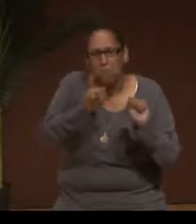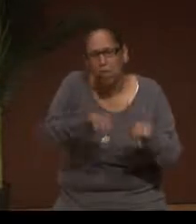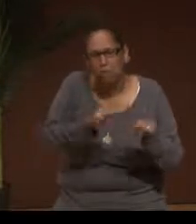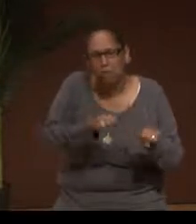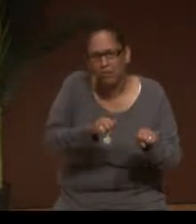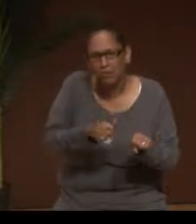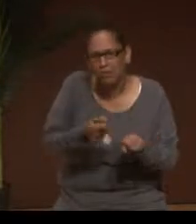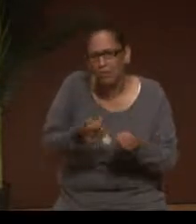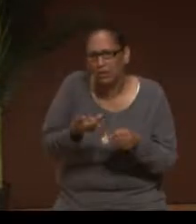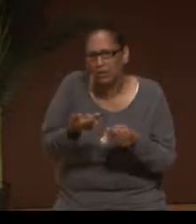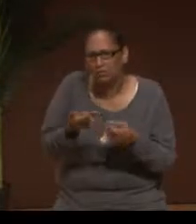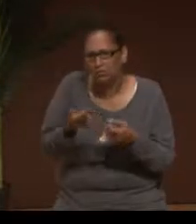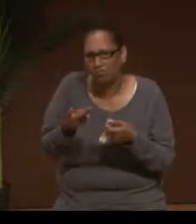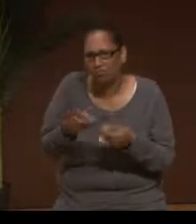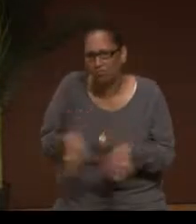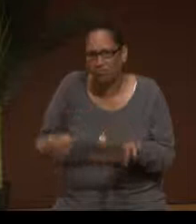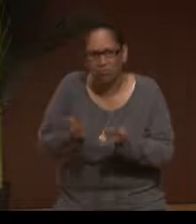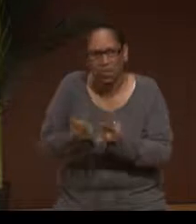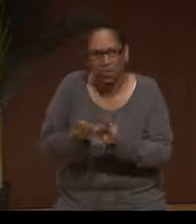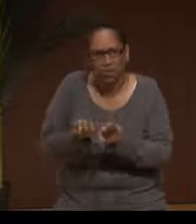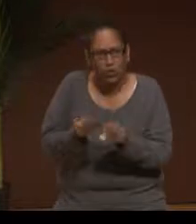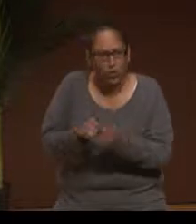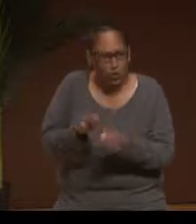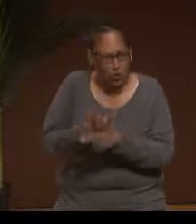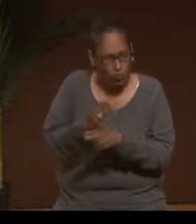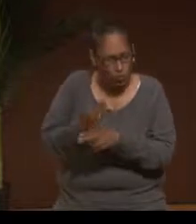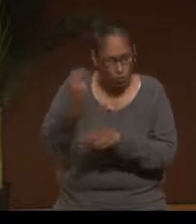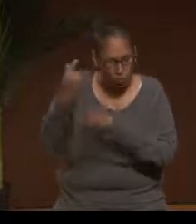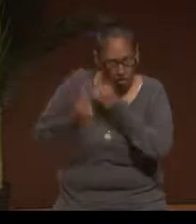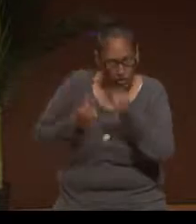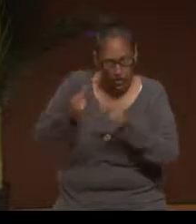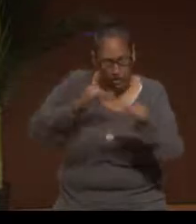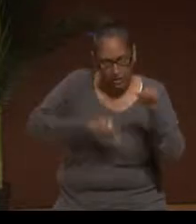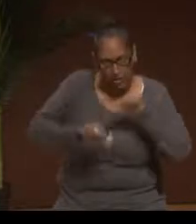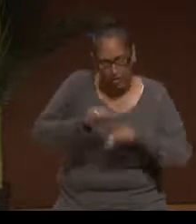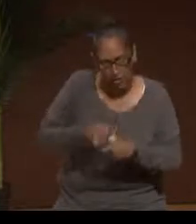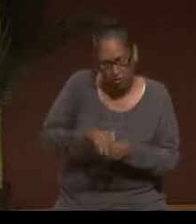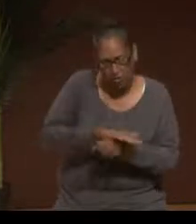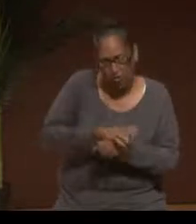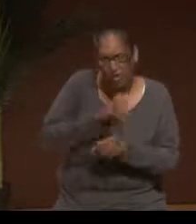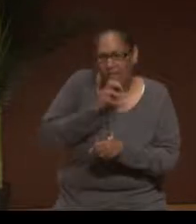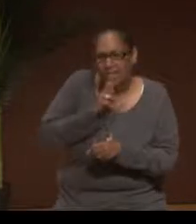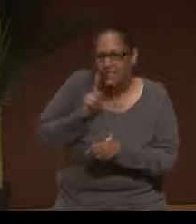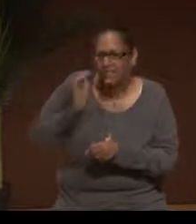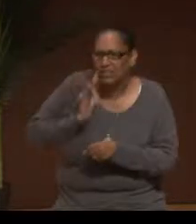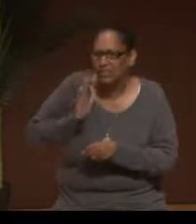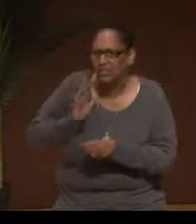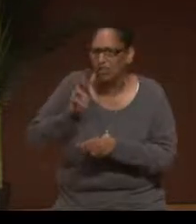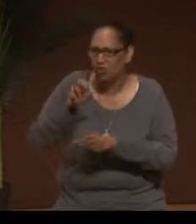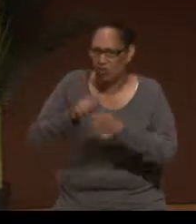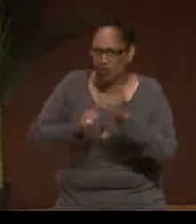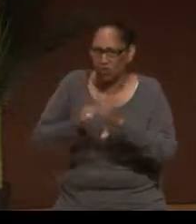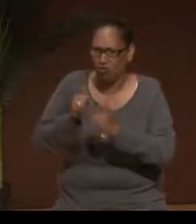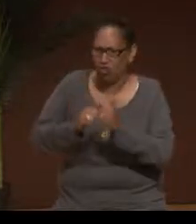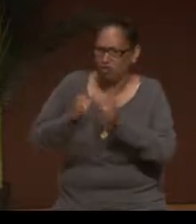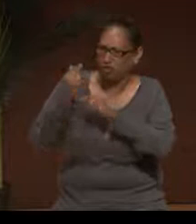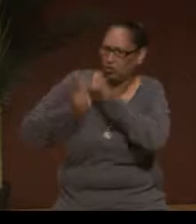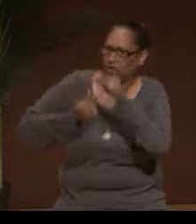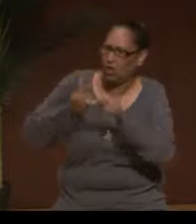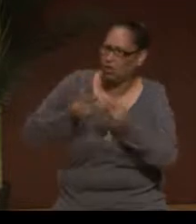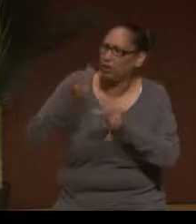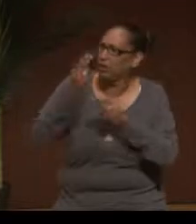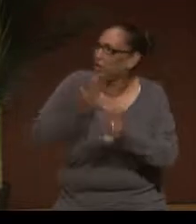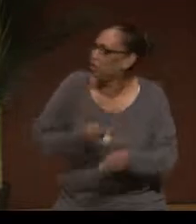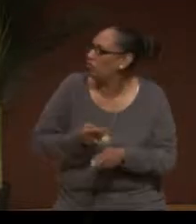and perils that come with using genetic science to recover native ancestries, reconstruct genealogical histories, and